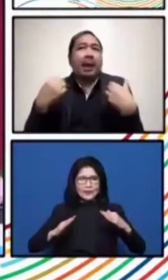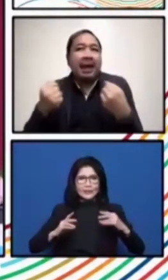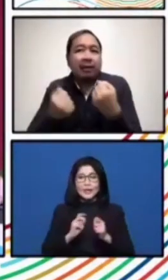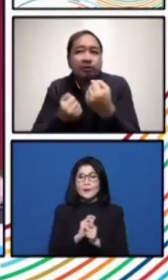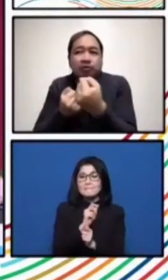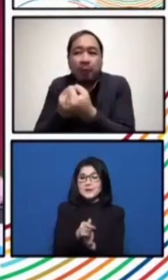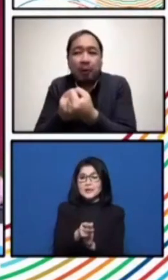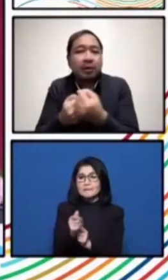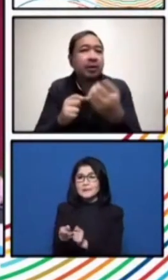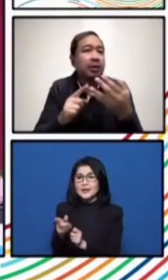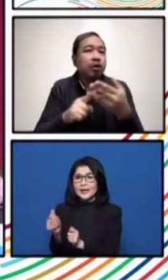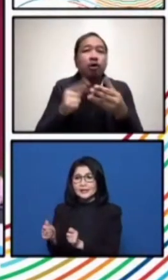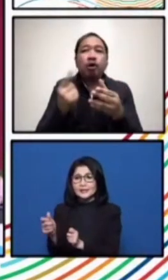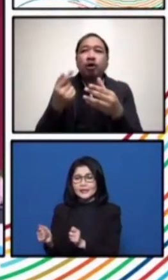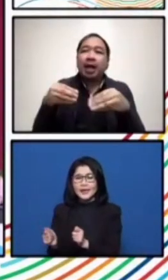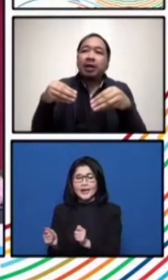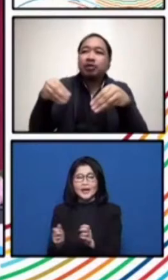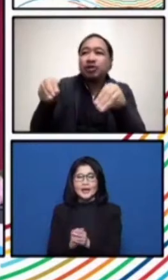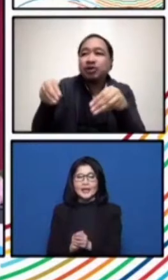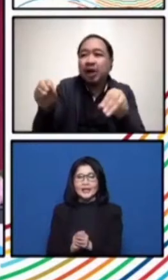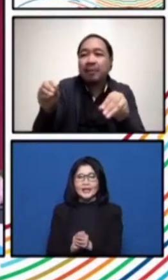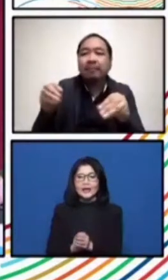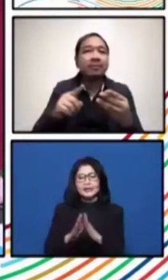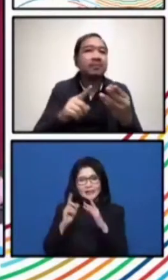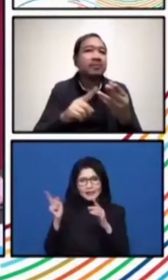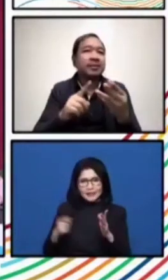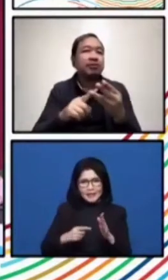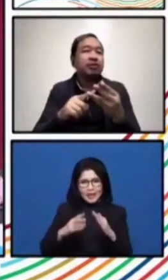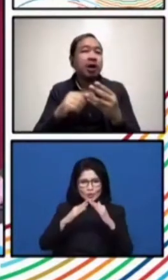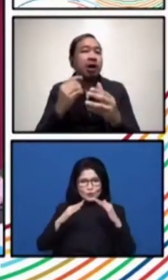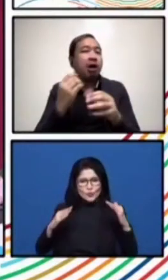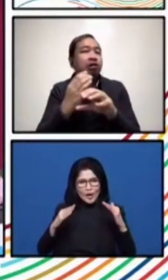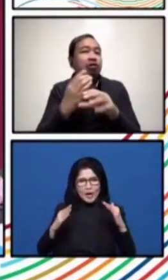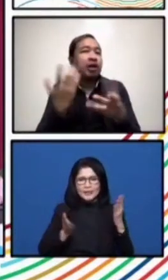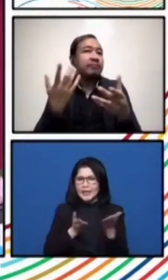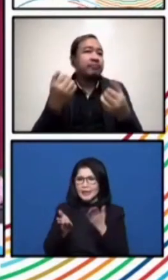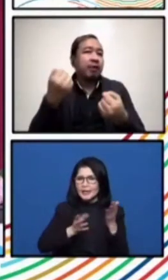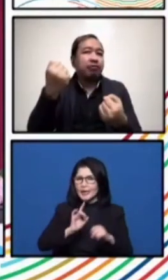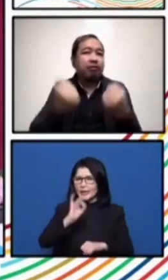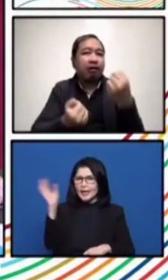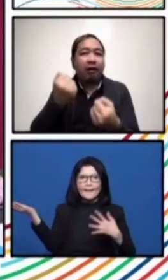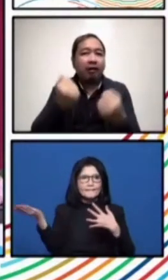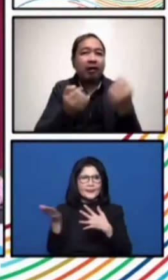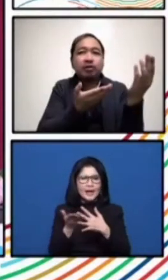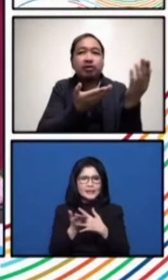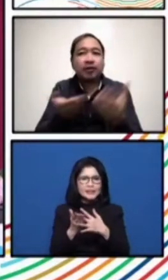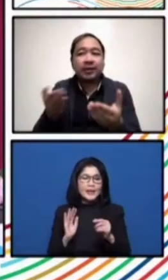e-healing services and assessing social Protection Services